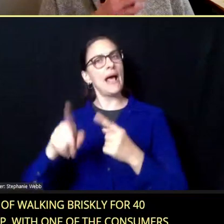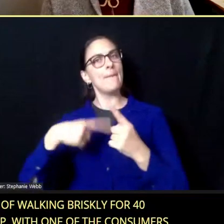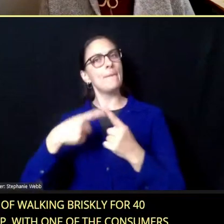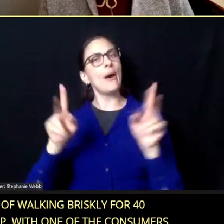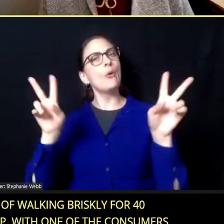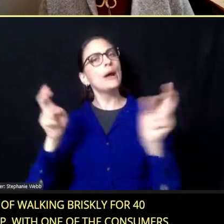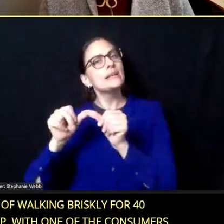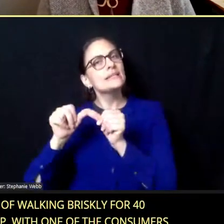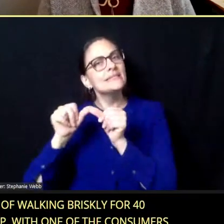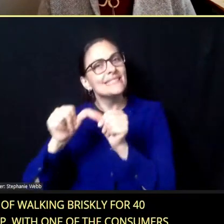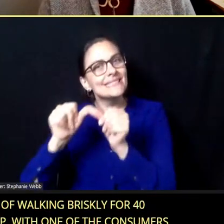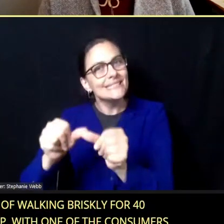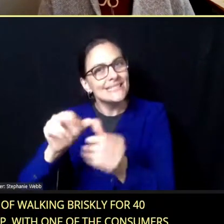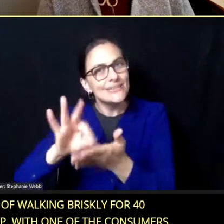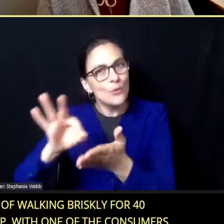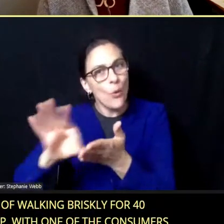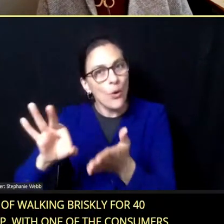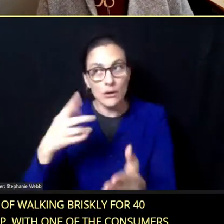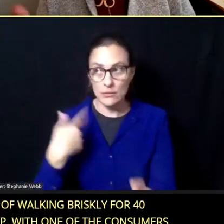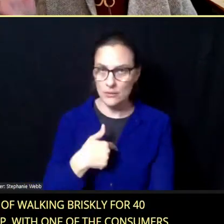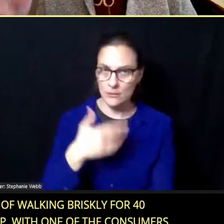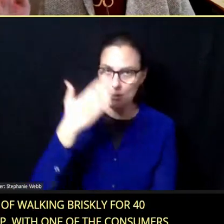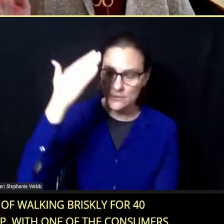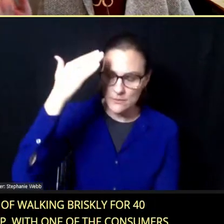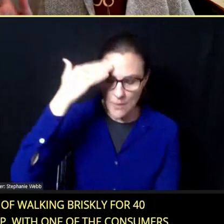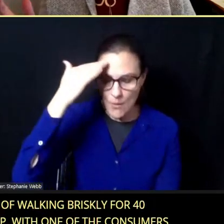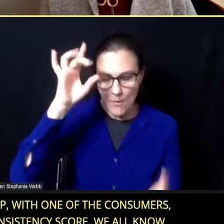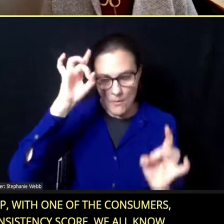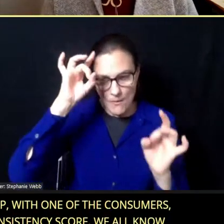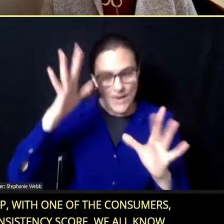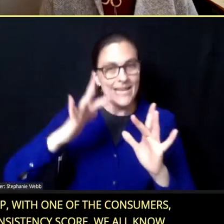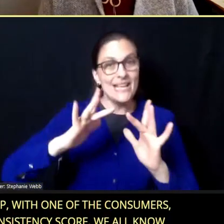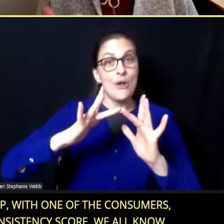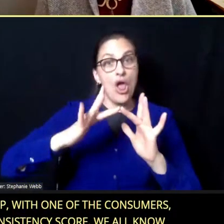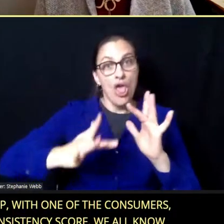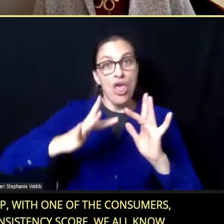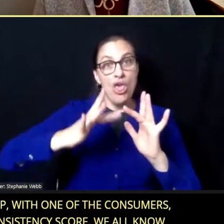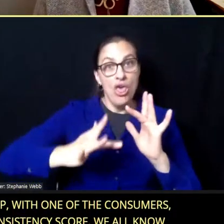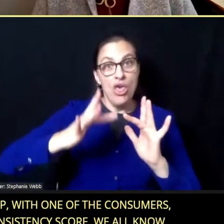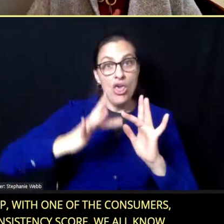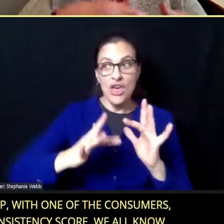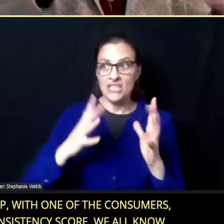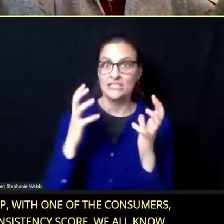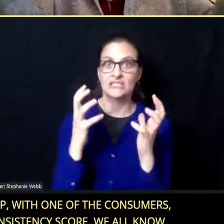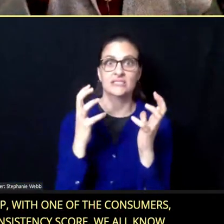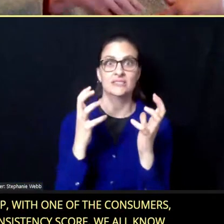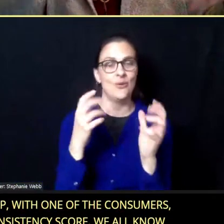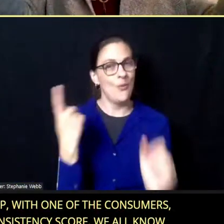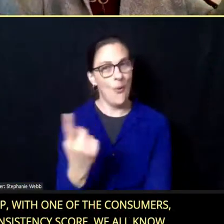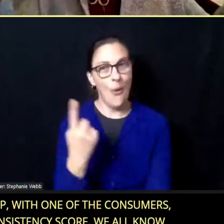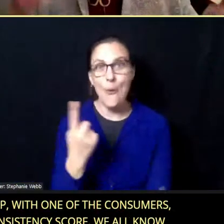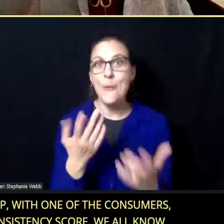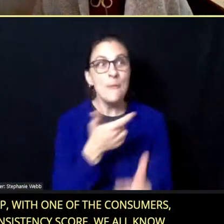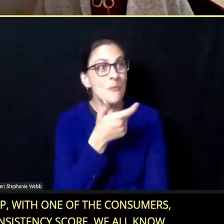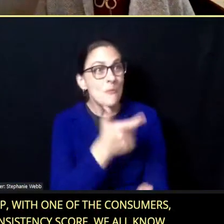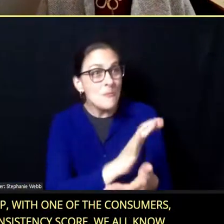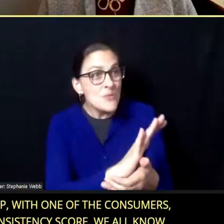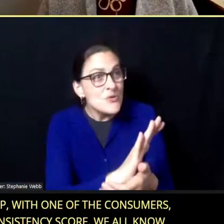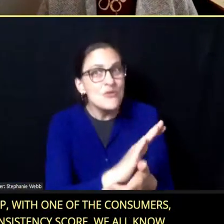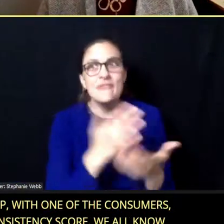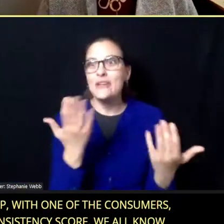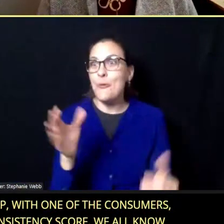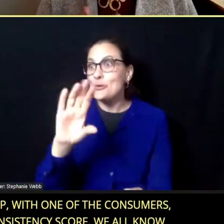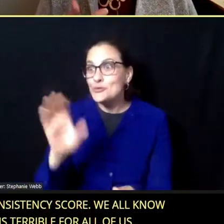and it's terrible for all of us, whether we're missing a movie, dropping a call, or we're suddenly on a Zoom panel and like your picture goes all